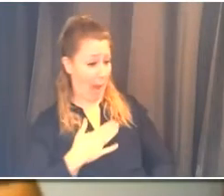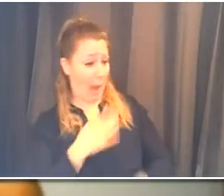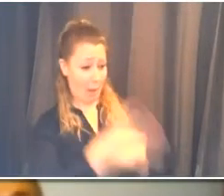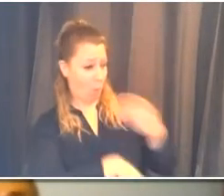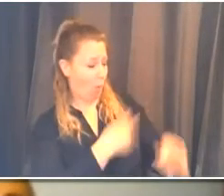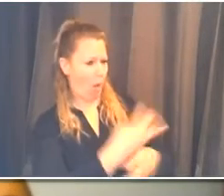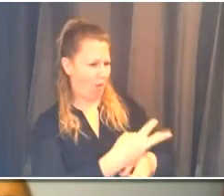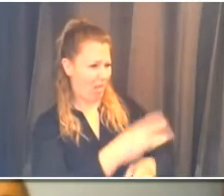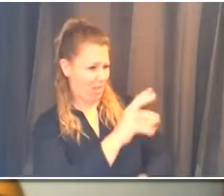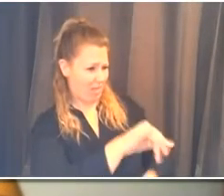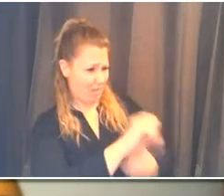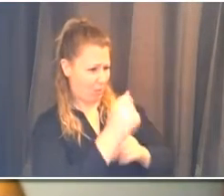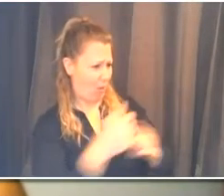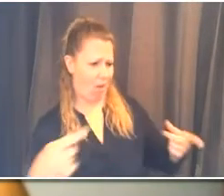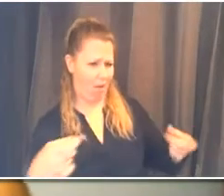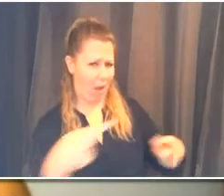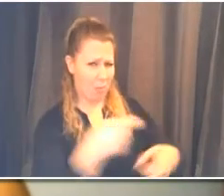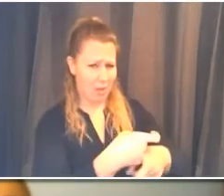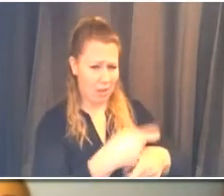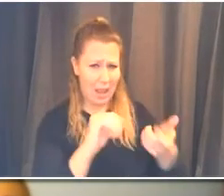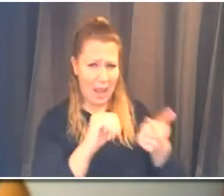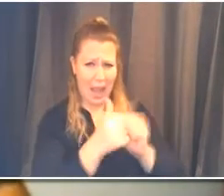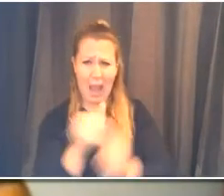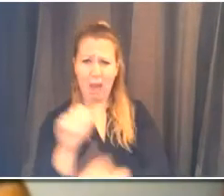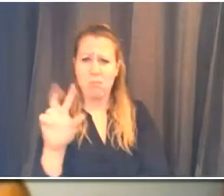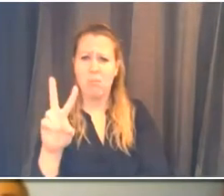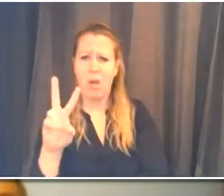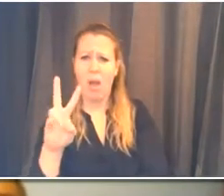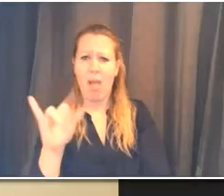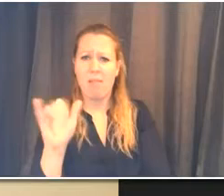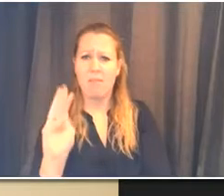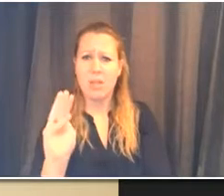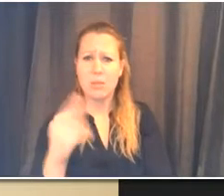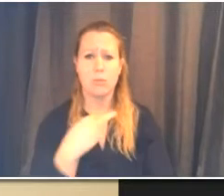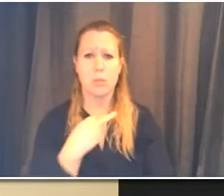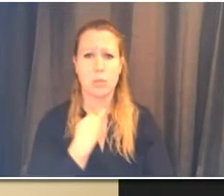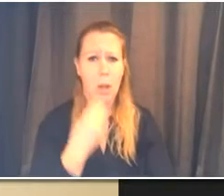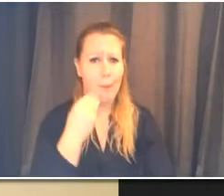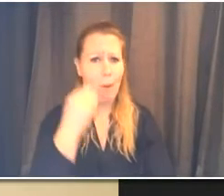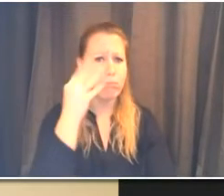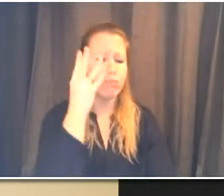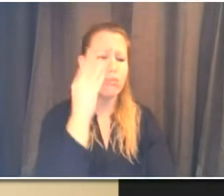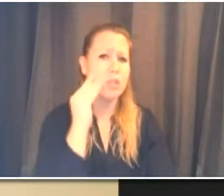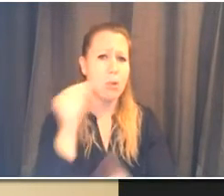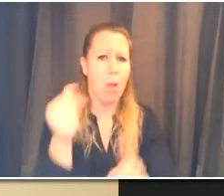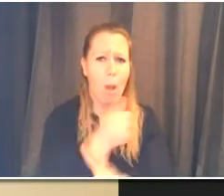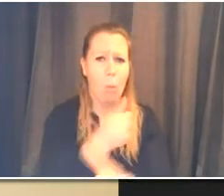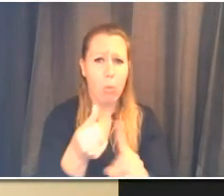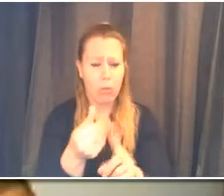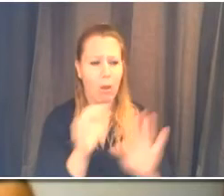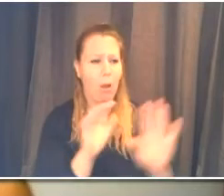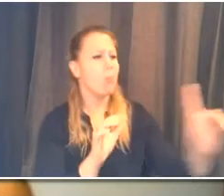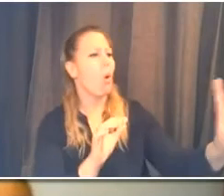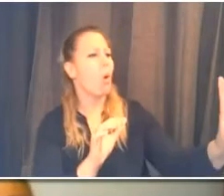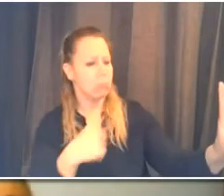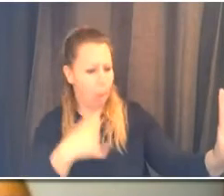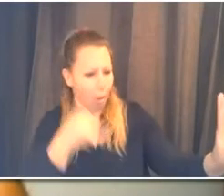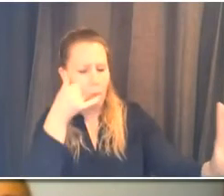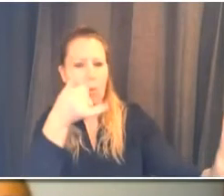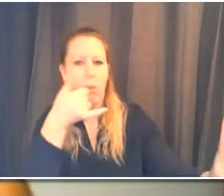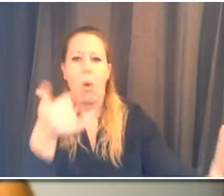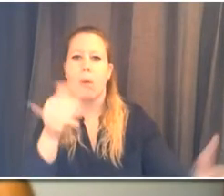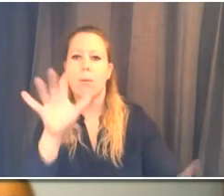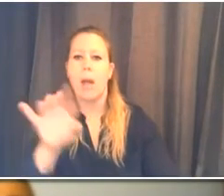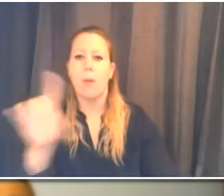and running it's going to be made up and running in a safe way make sure that no call slips through the cracks it wasn't